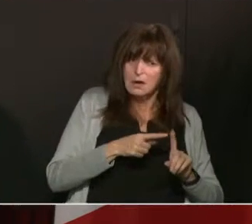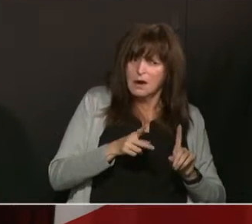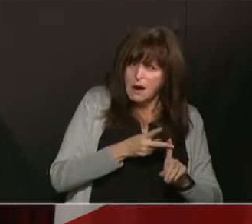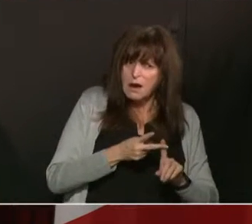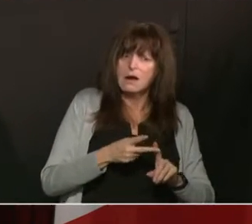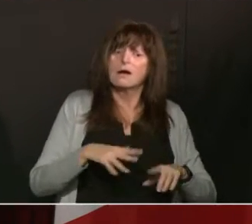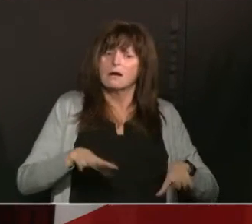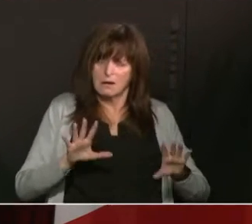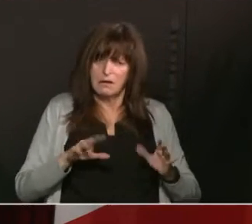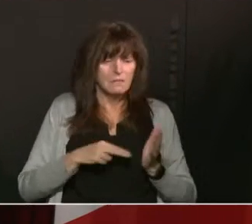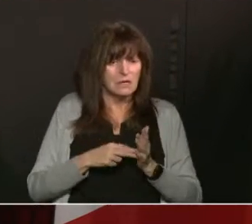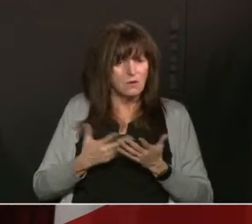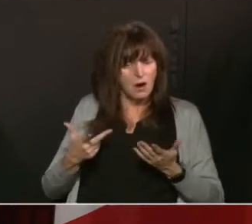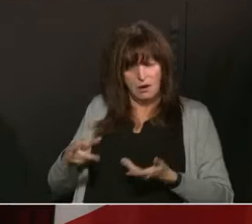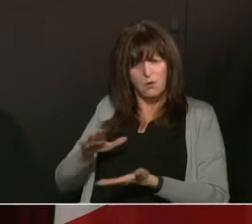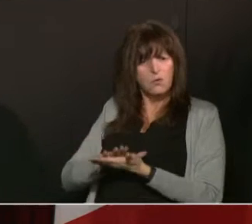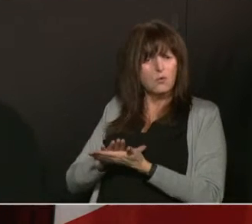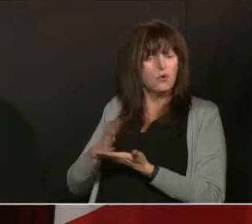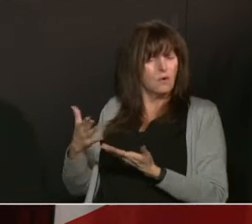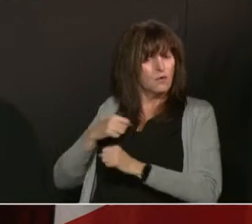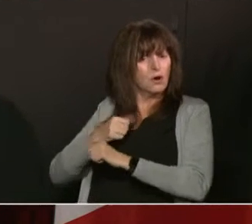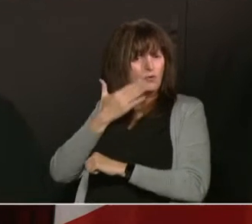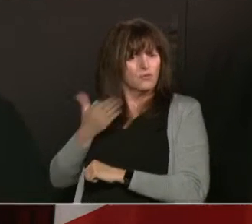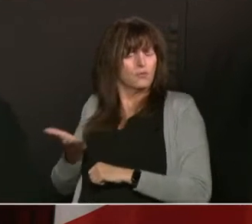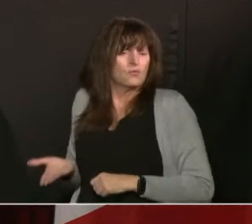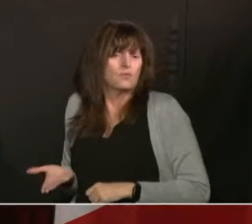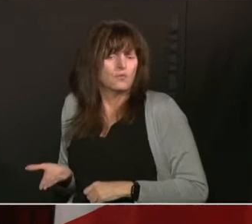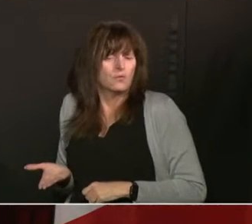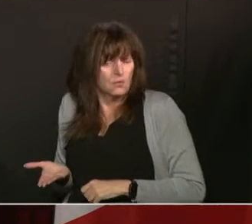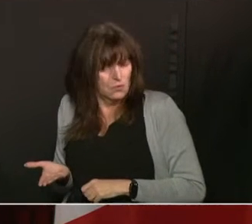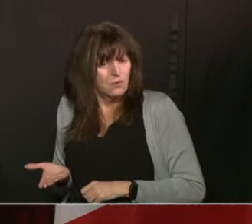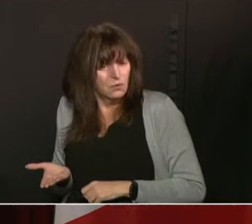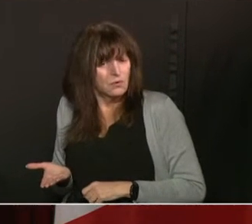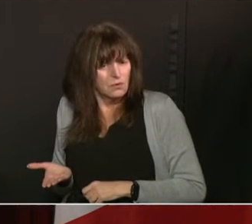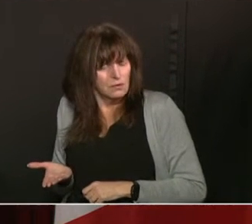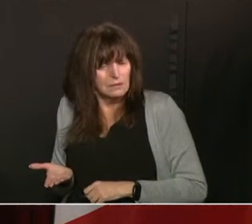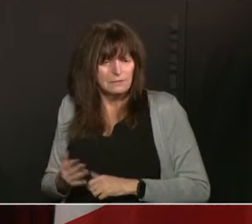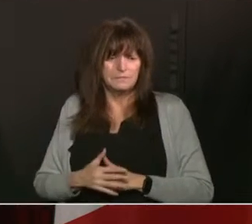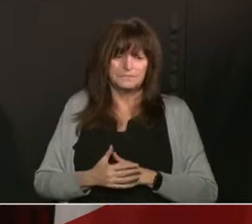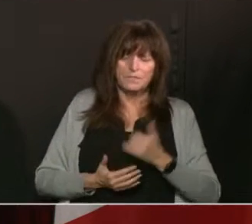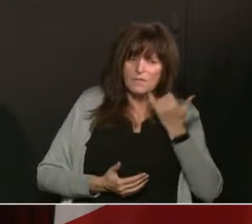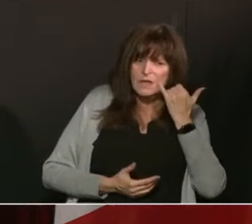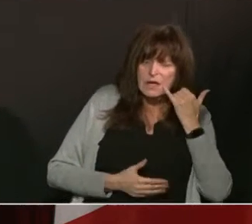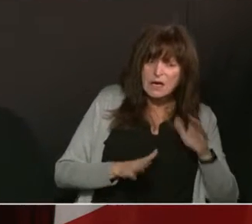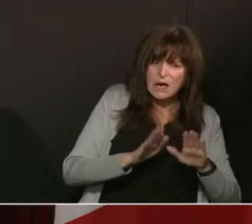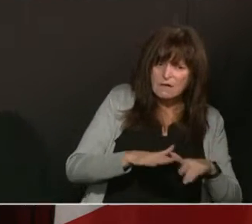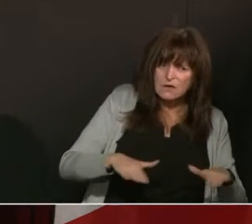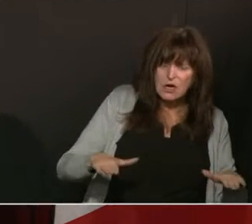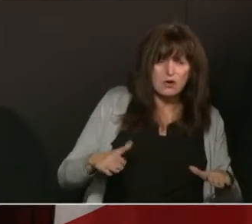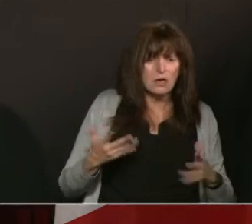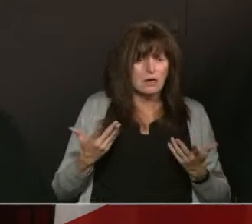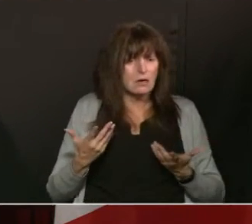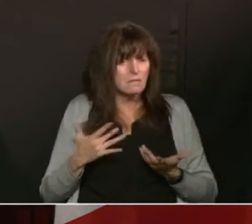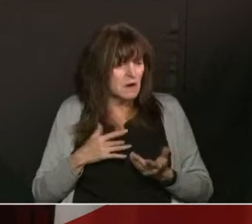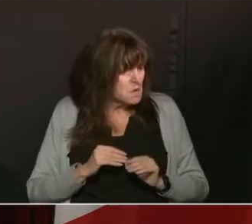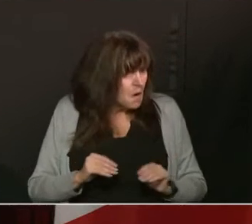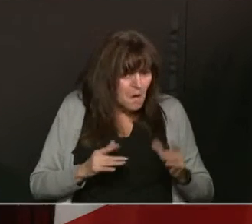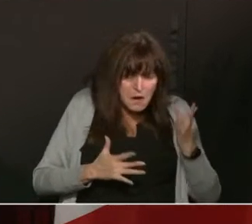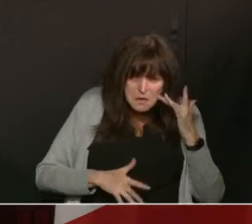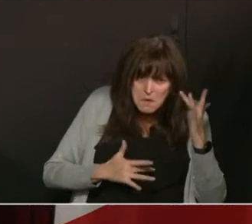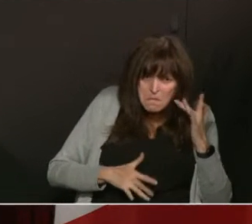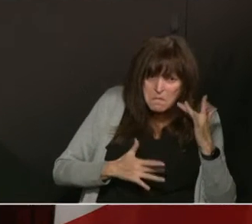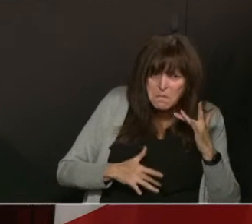very good combination. When you have low severity of the illness in children, good protection with